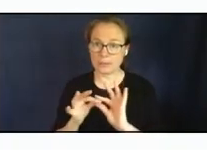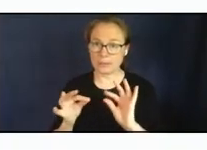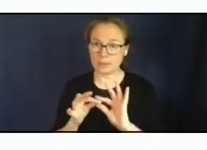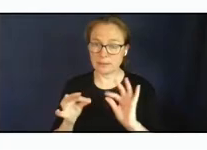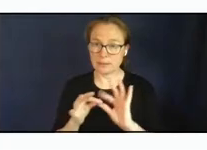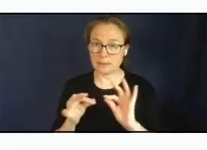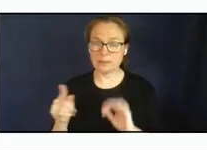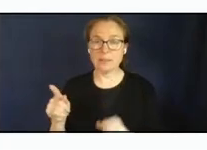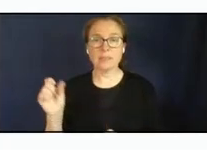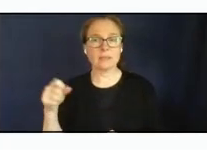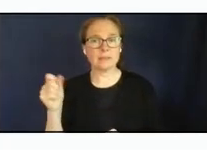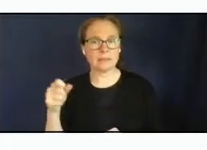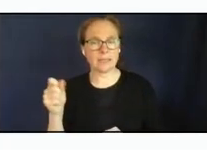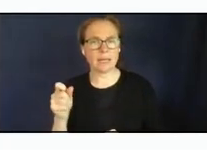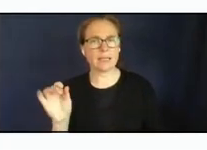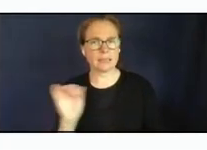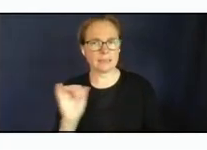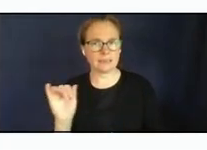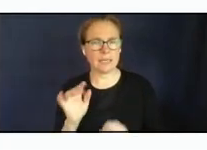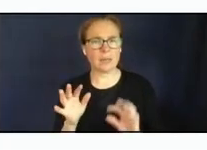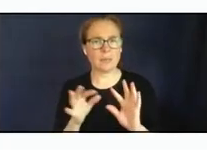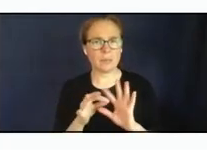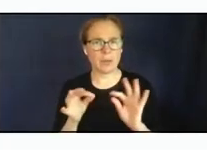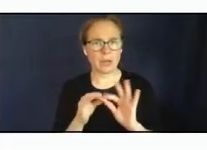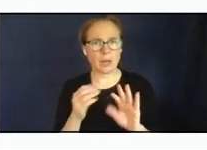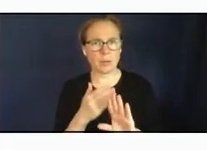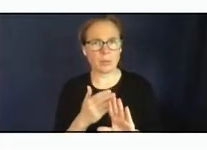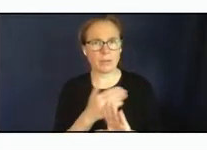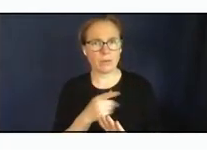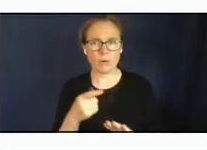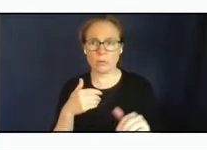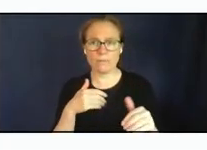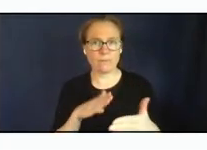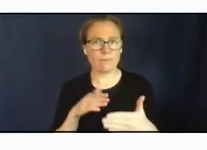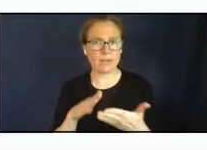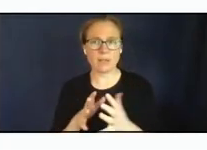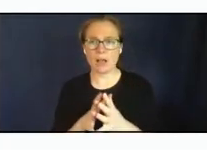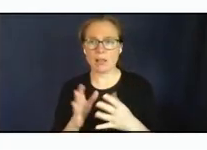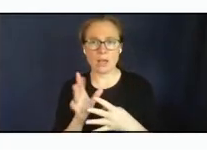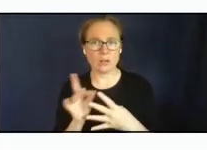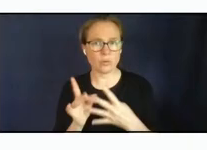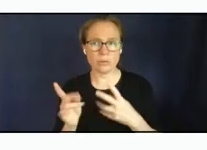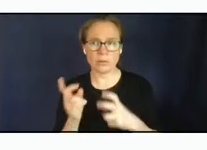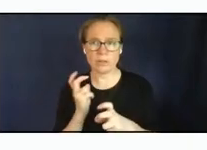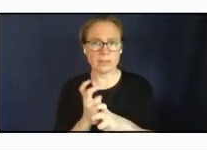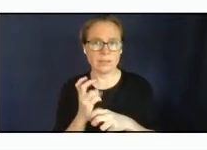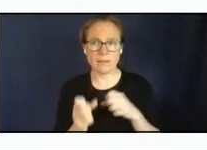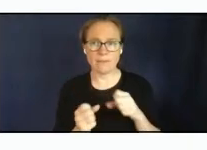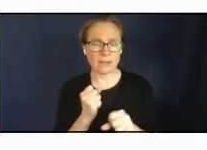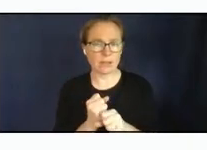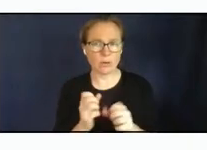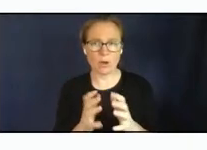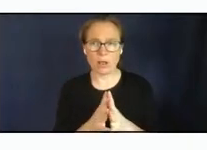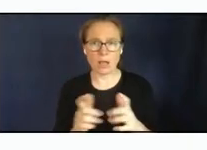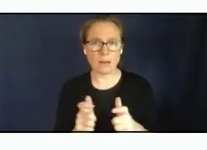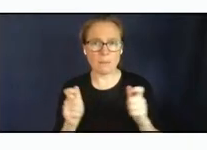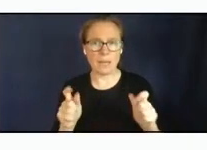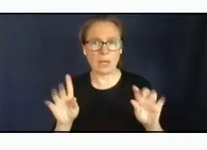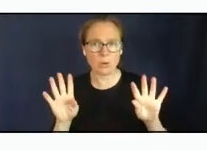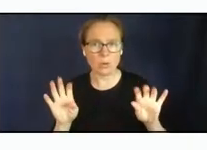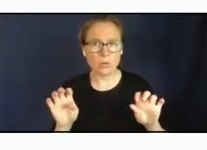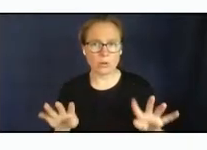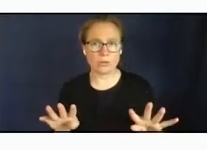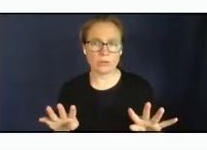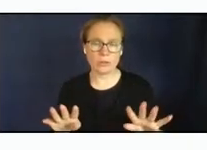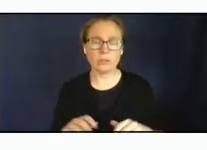said earlier, I mean, you're facing a lot of choices in a very difficult year with uncertainty. And so I am pretty